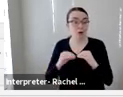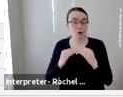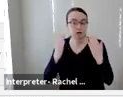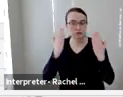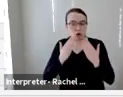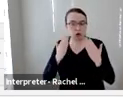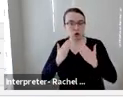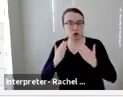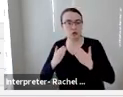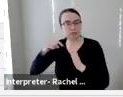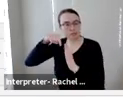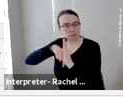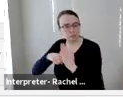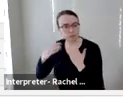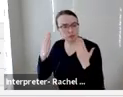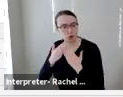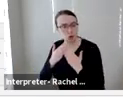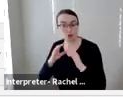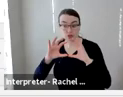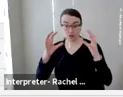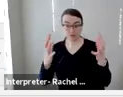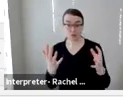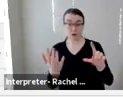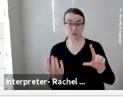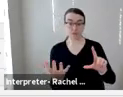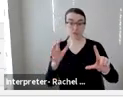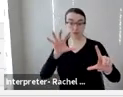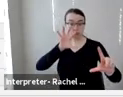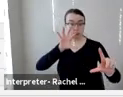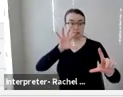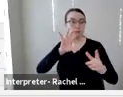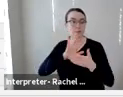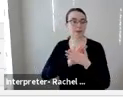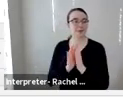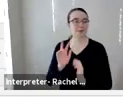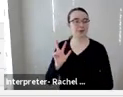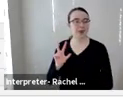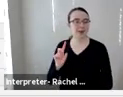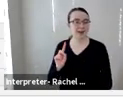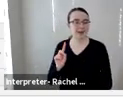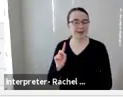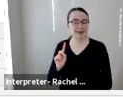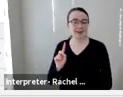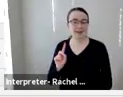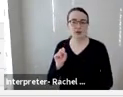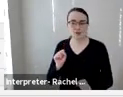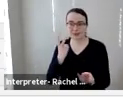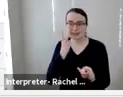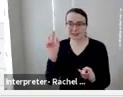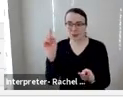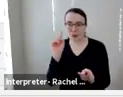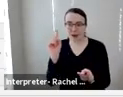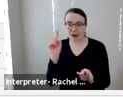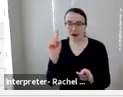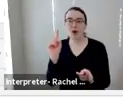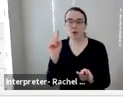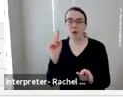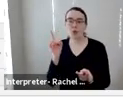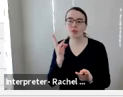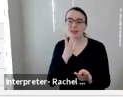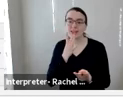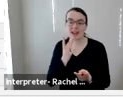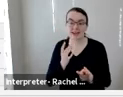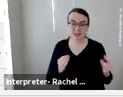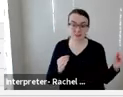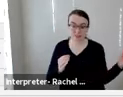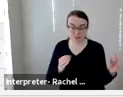darks, the form starts to come out. And you can really start to see where the light's coming from. And then